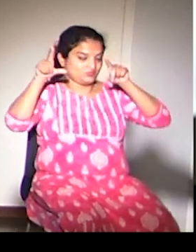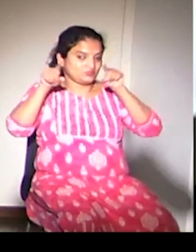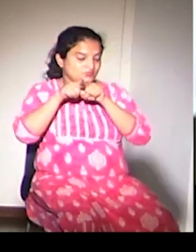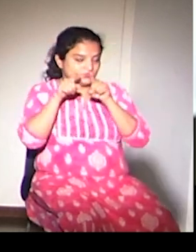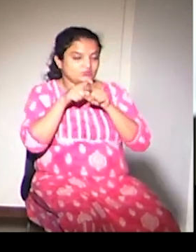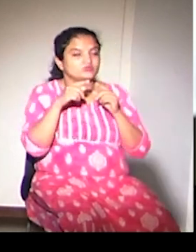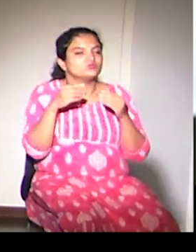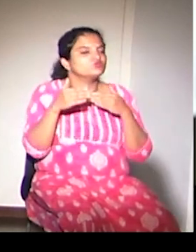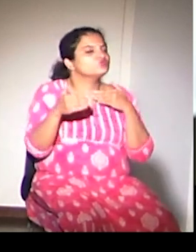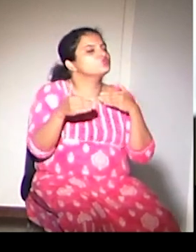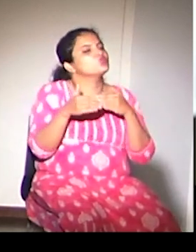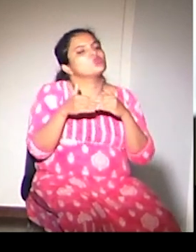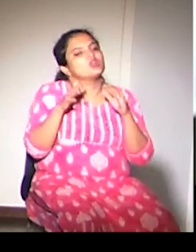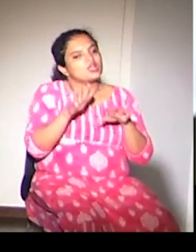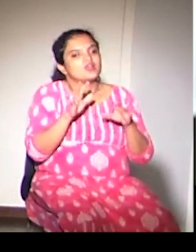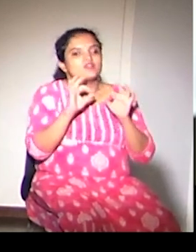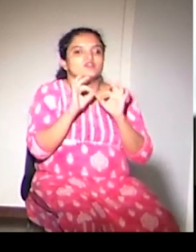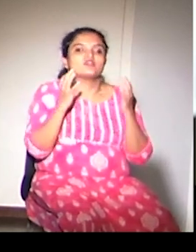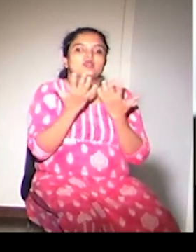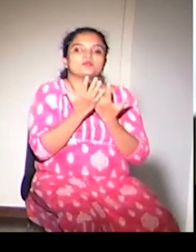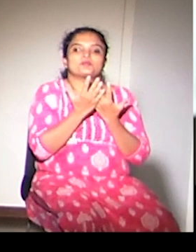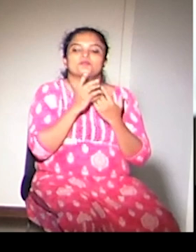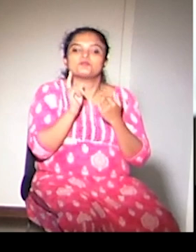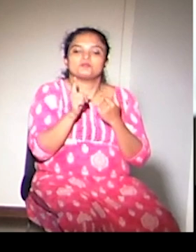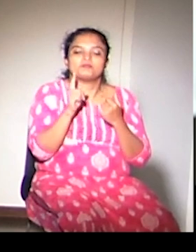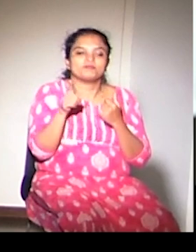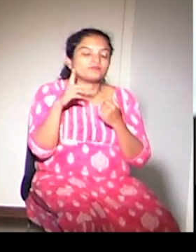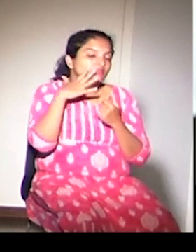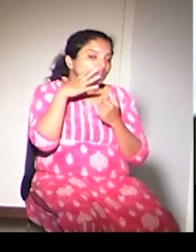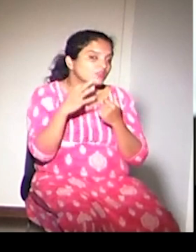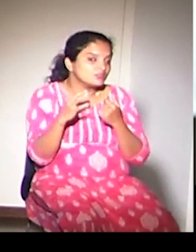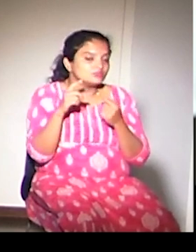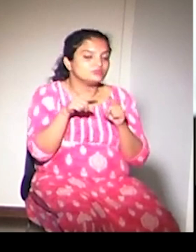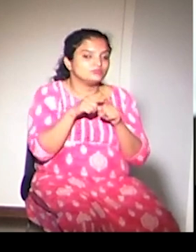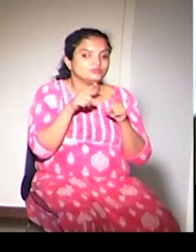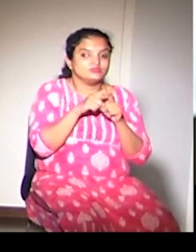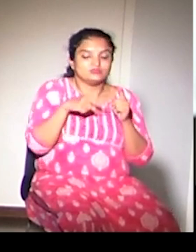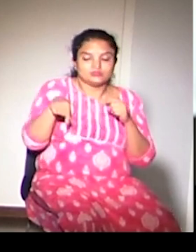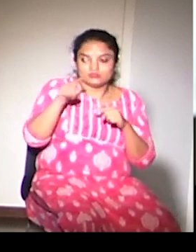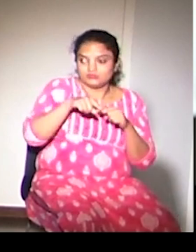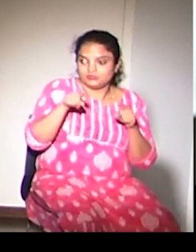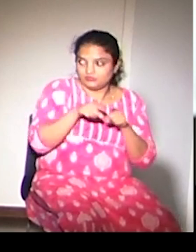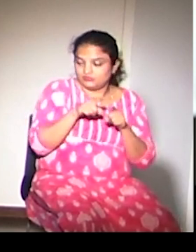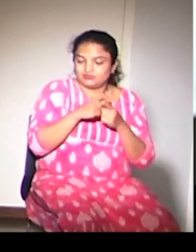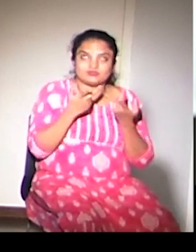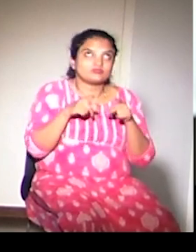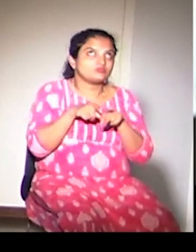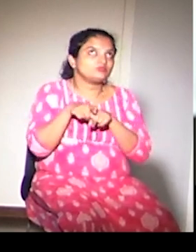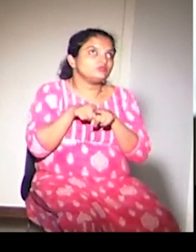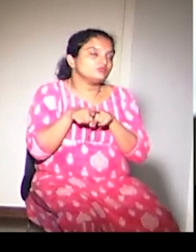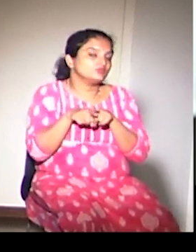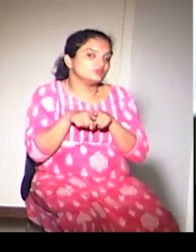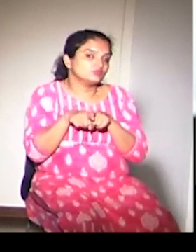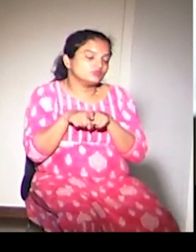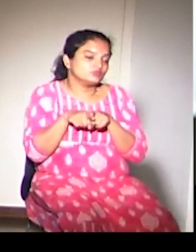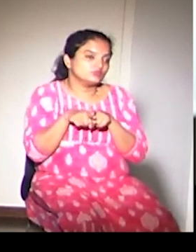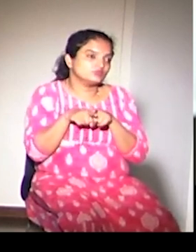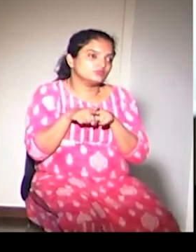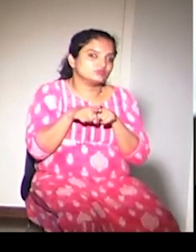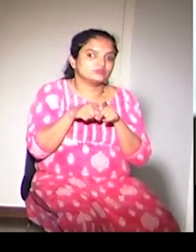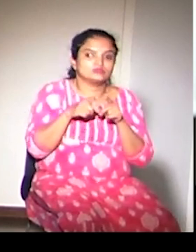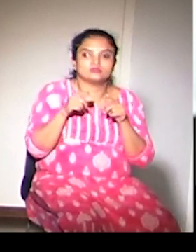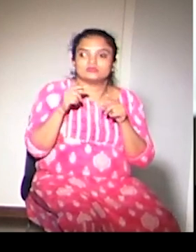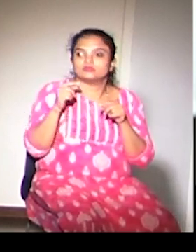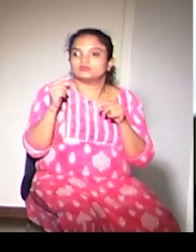very close to the ruling family, but other important characters at court. I mean, for example,